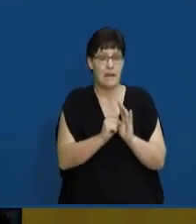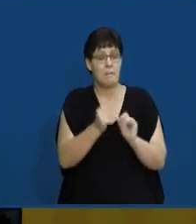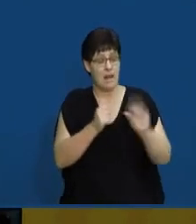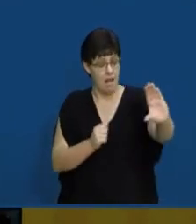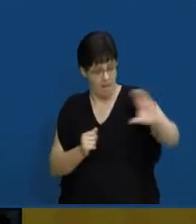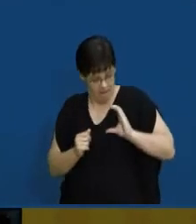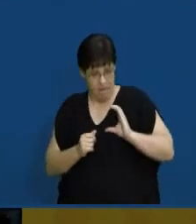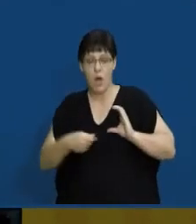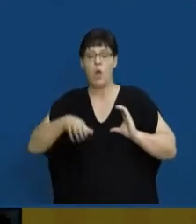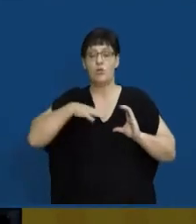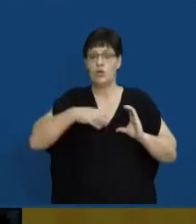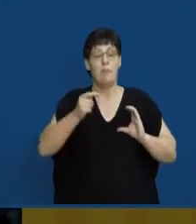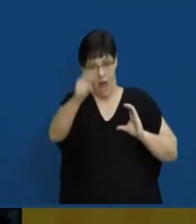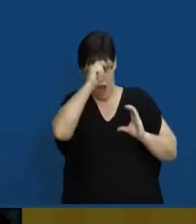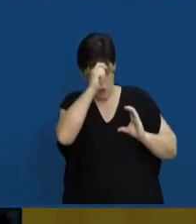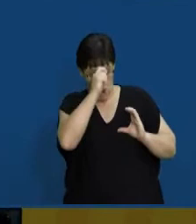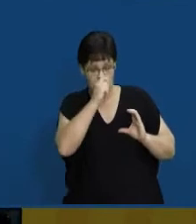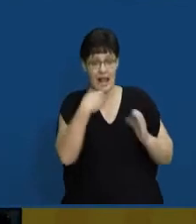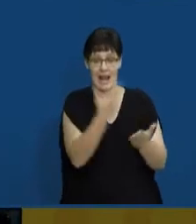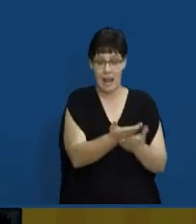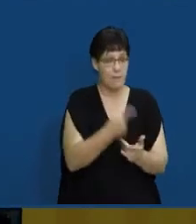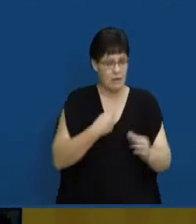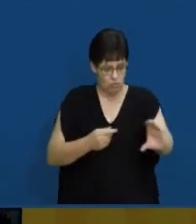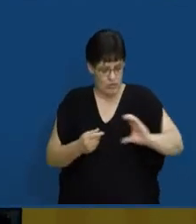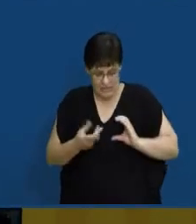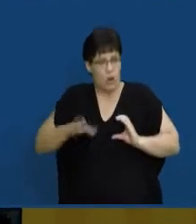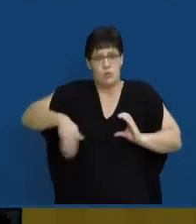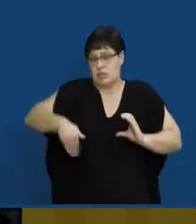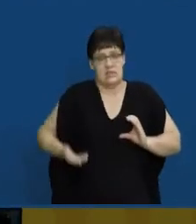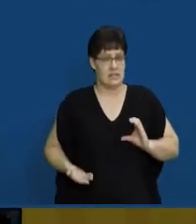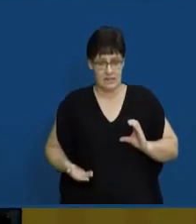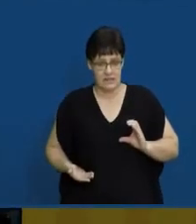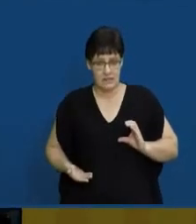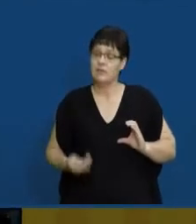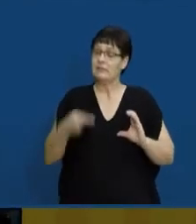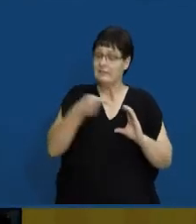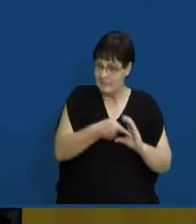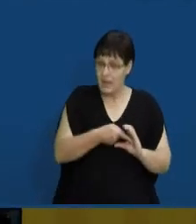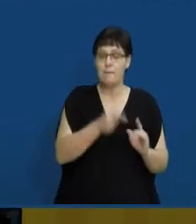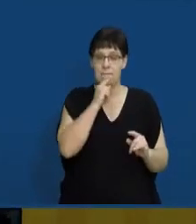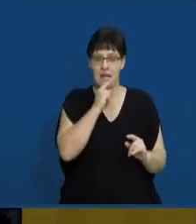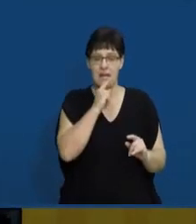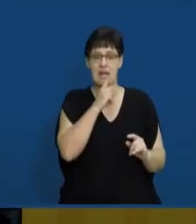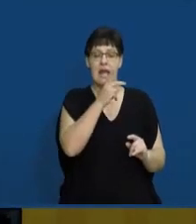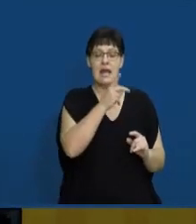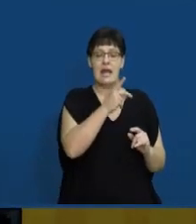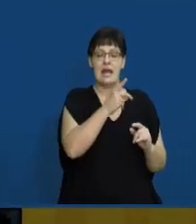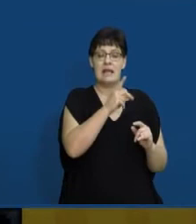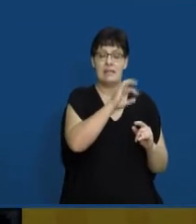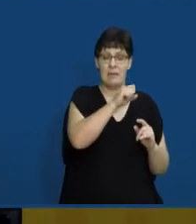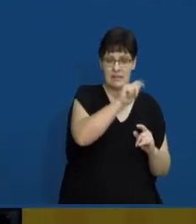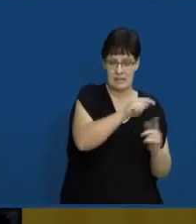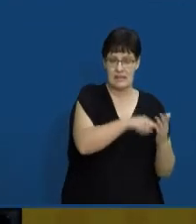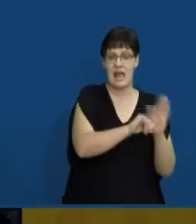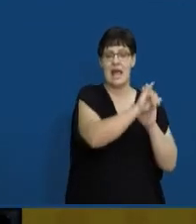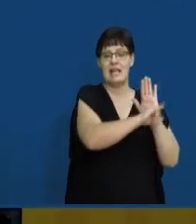money. They've acknowledged the claim, but you haven't received the money as yet. Then you will debit insurance claim